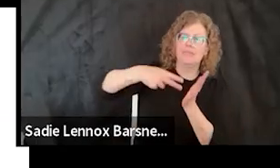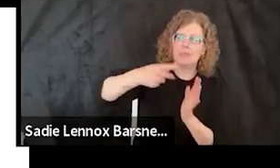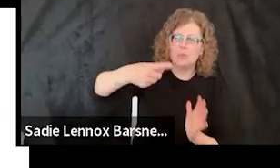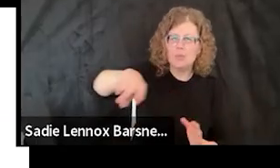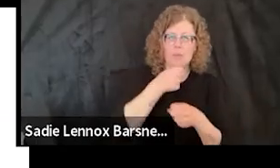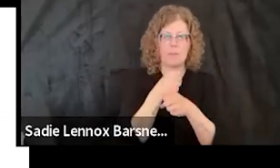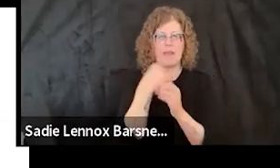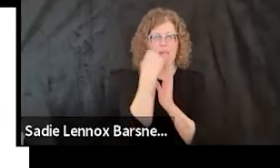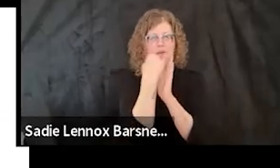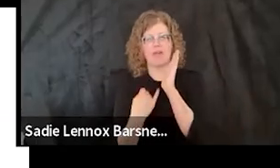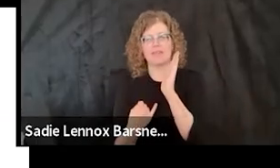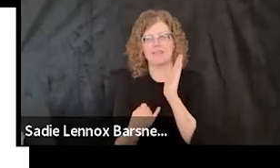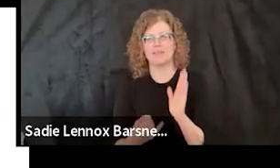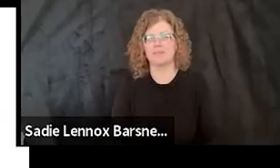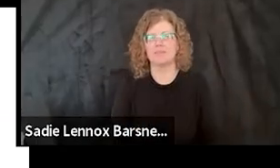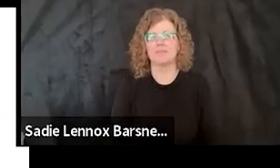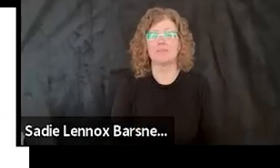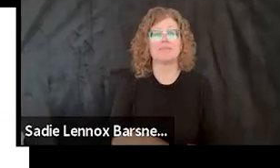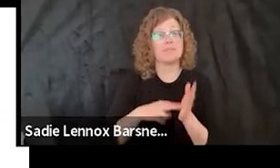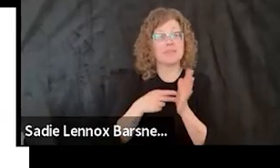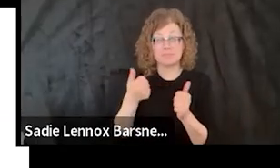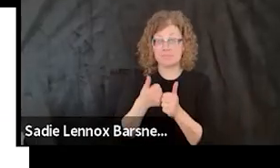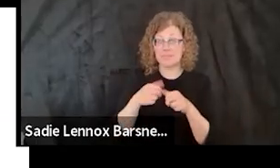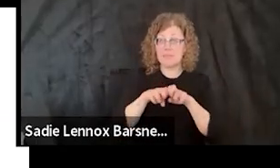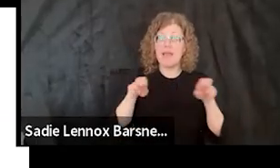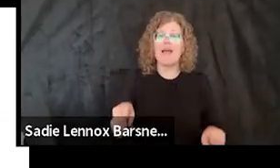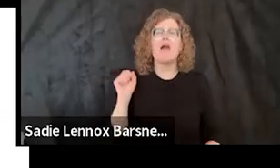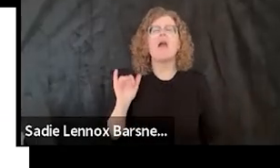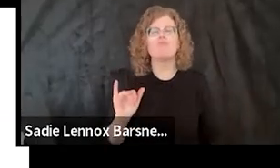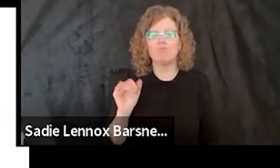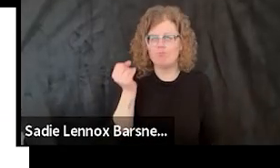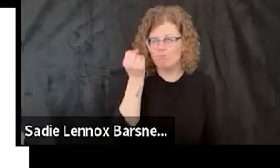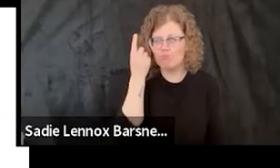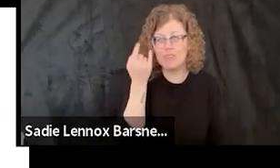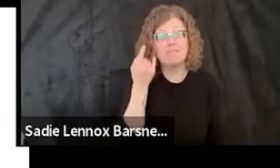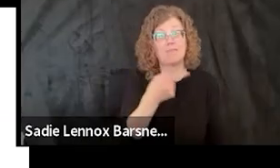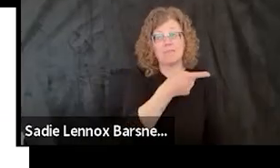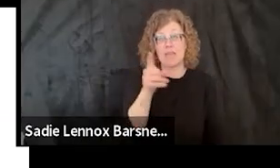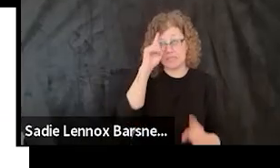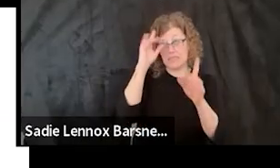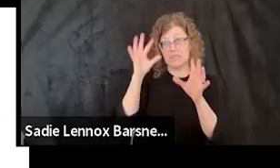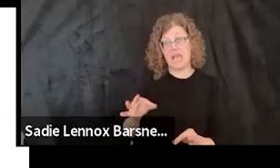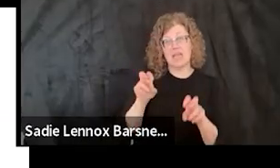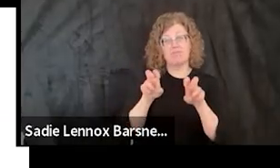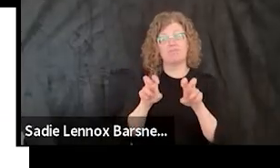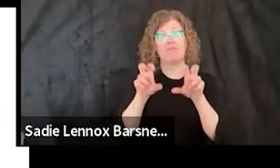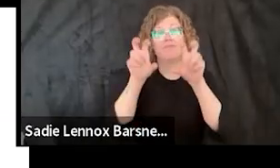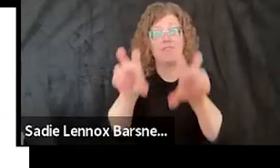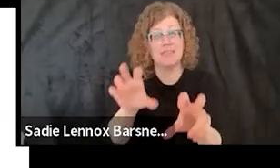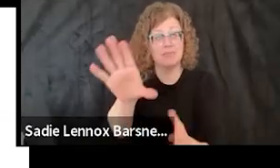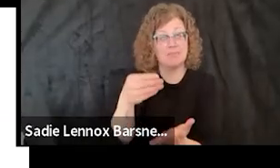creates an opportunity to see how an investment in your practice might in fact leverage you into finding solutions to